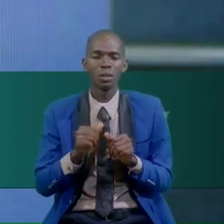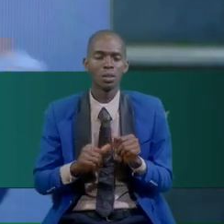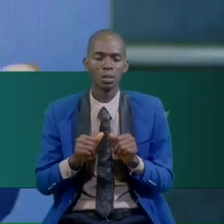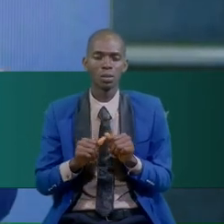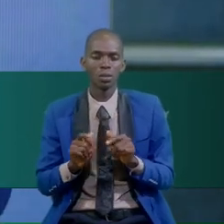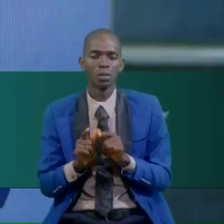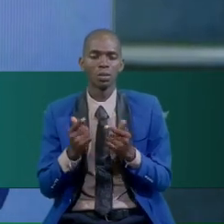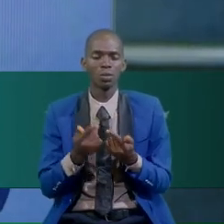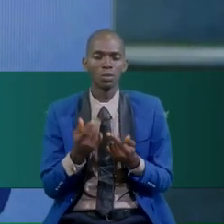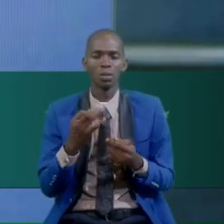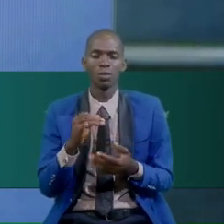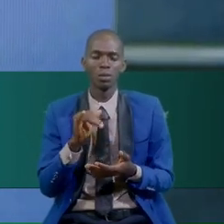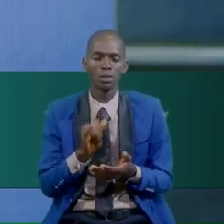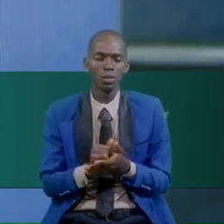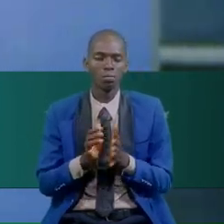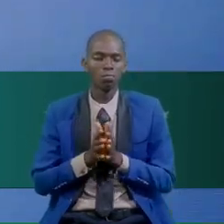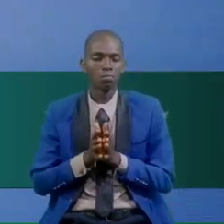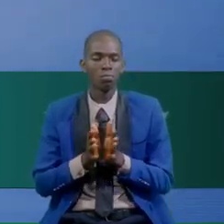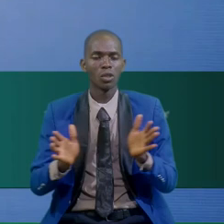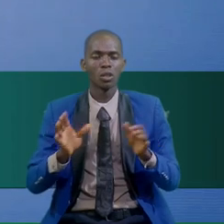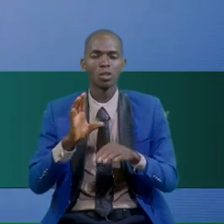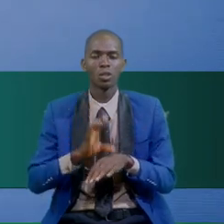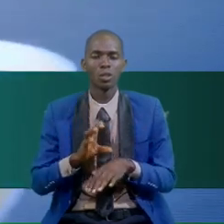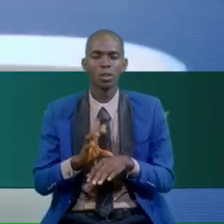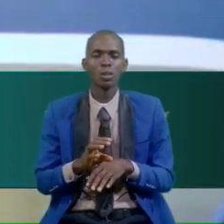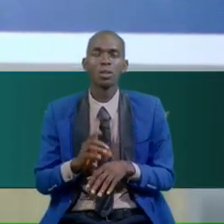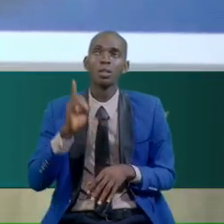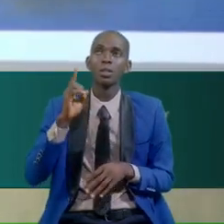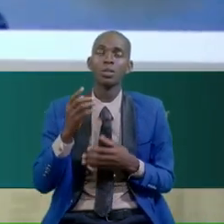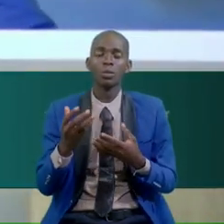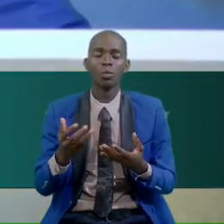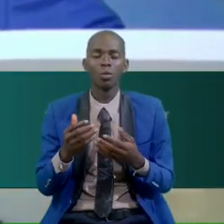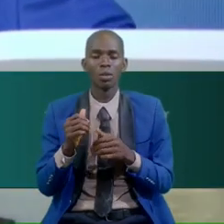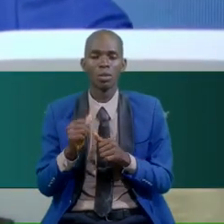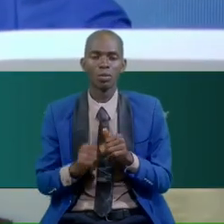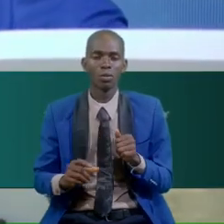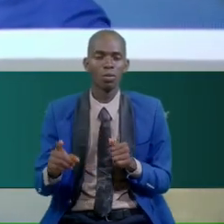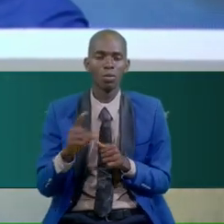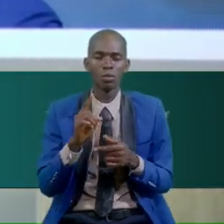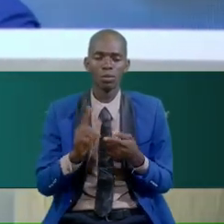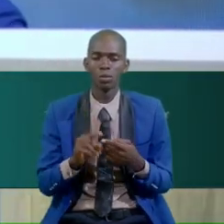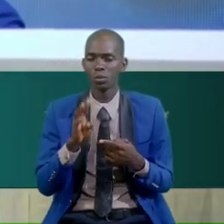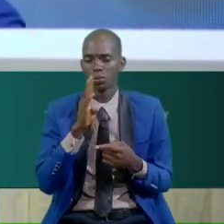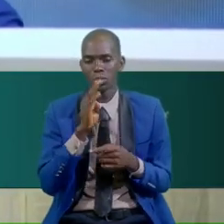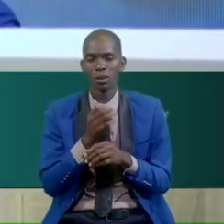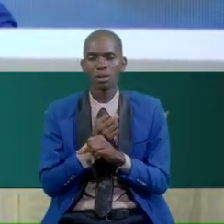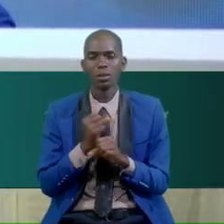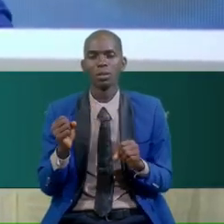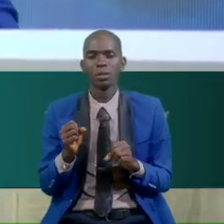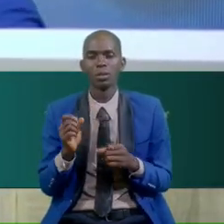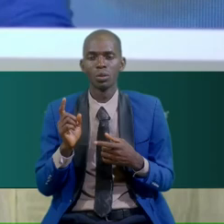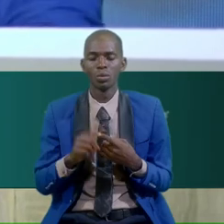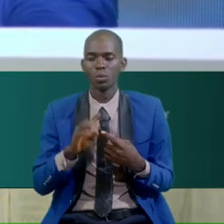that national church, he wants everyone to be saved, to be